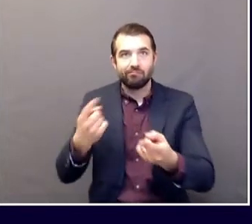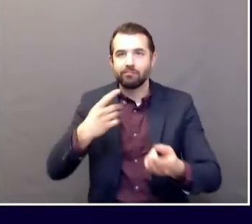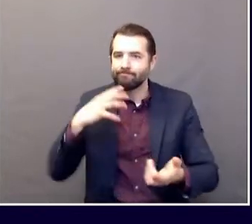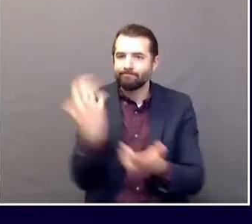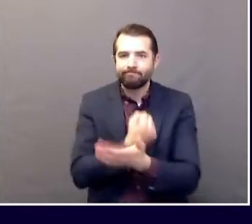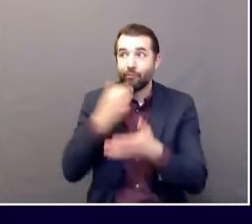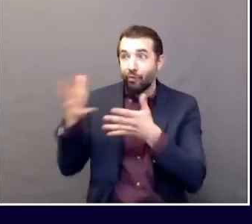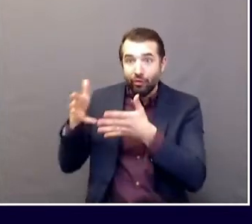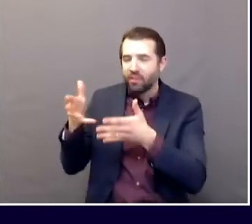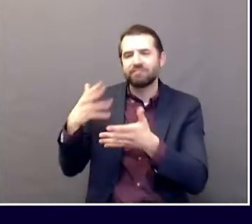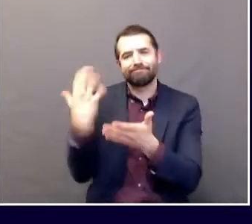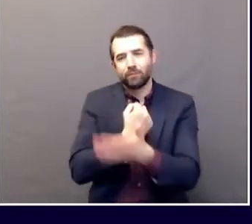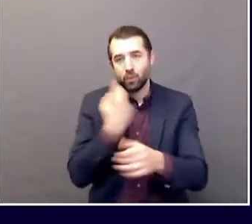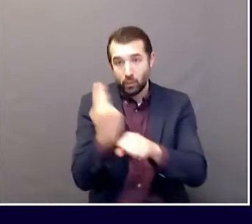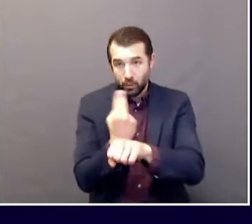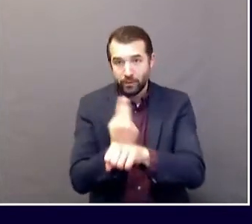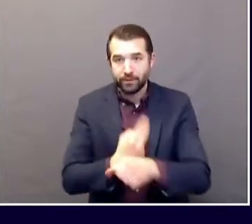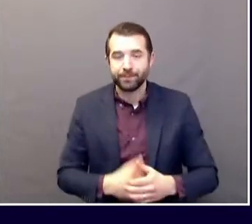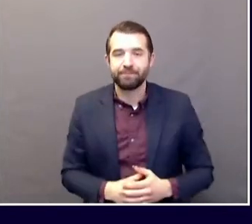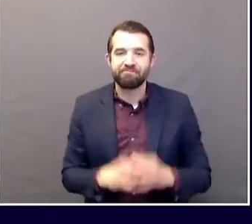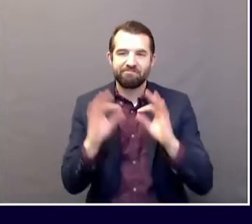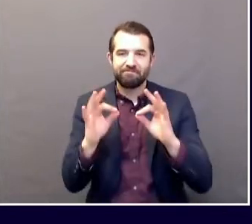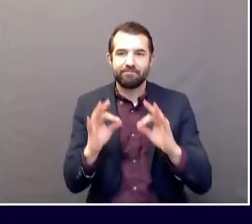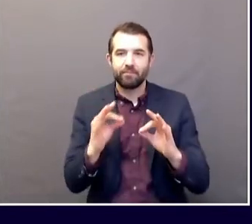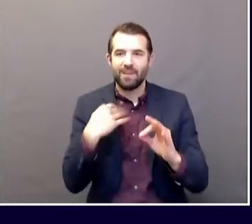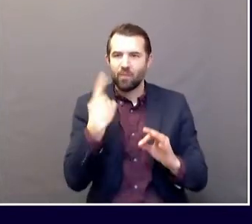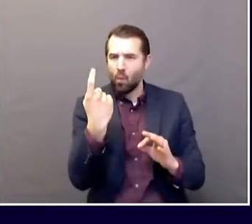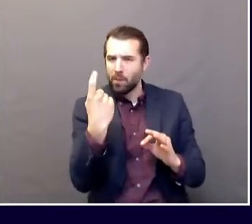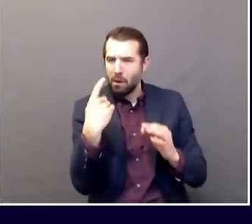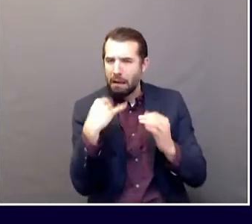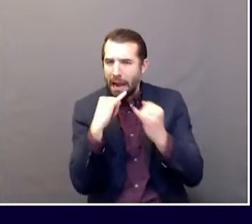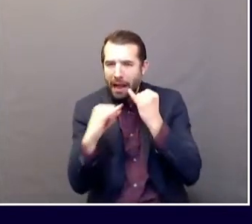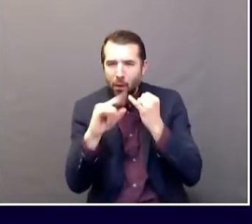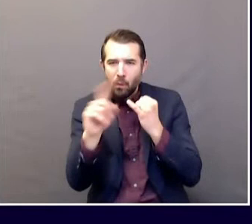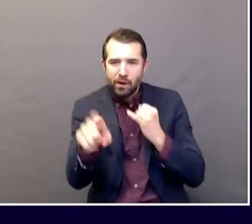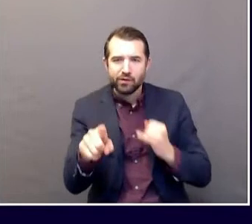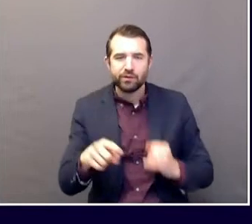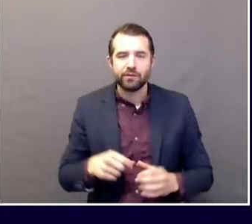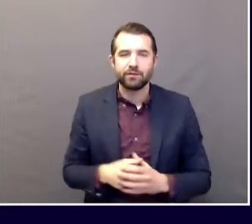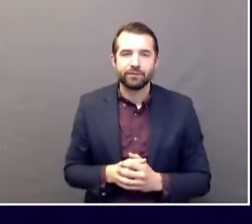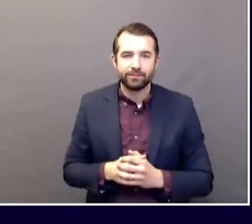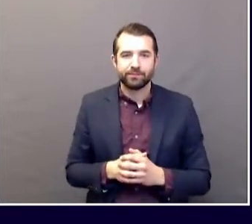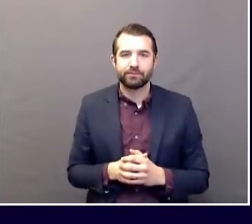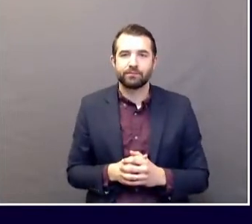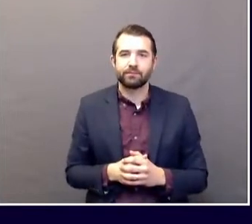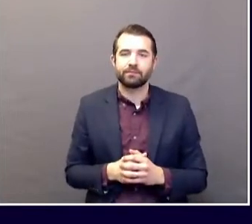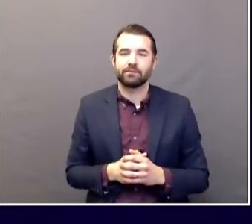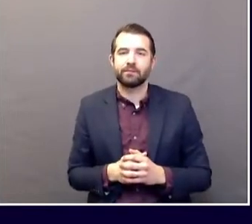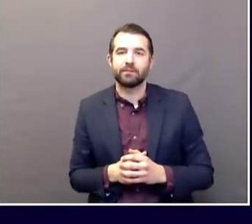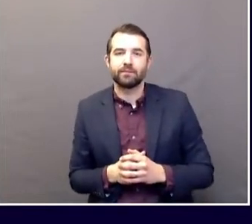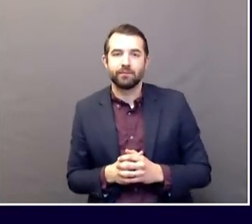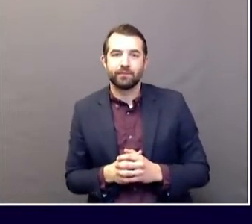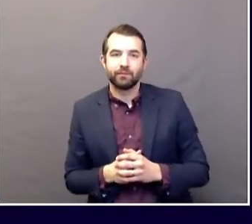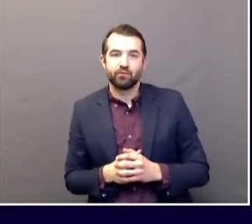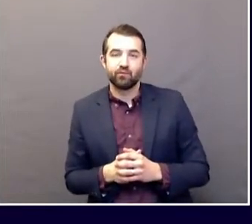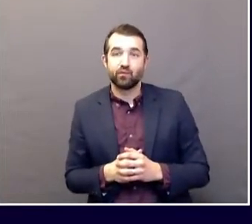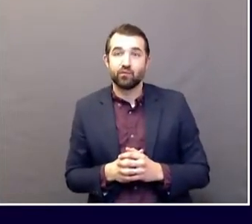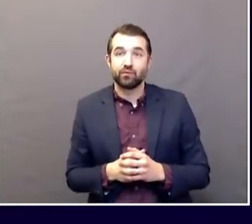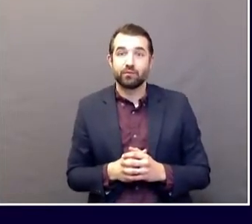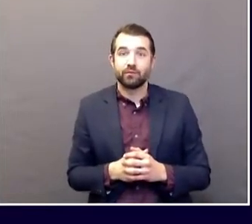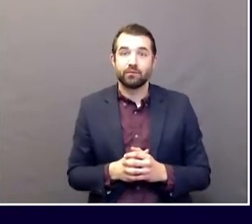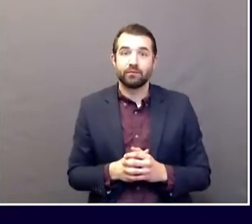you, just because I want to let other people get questions in, was about COVID cases. Our state dashboard right now shows that people in their